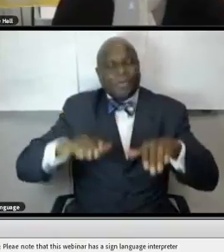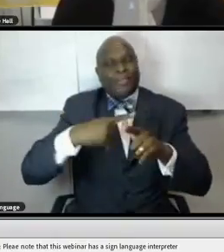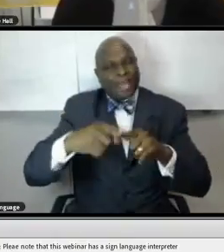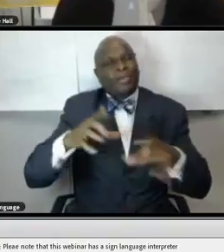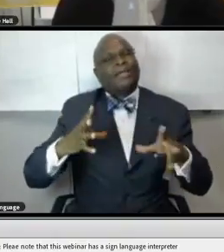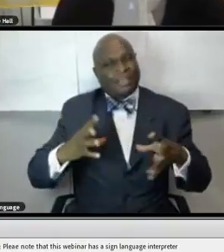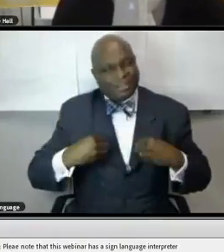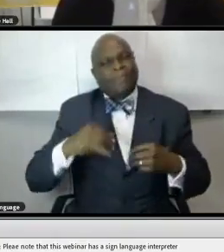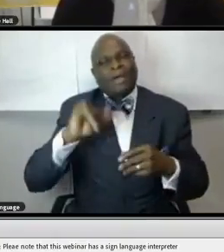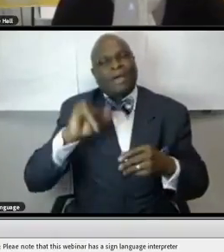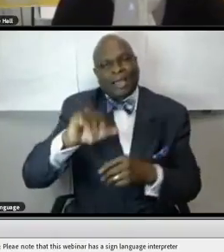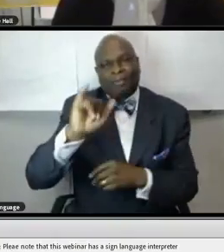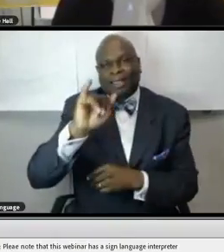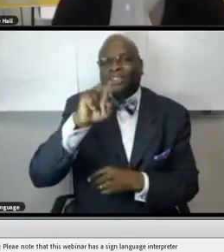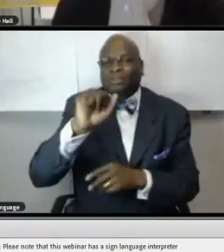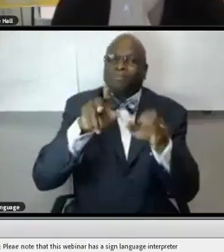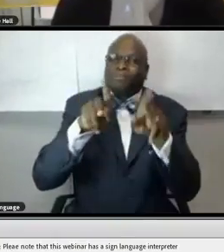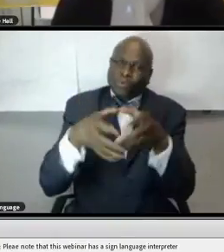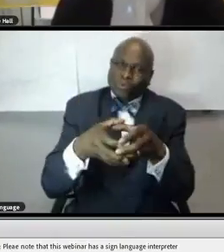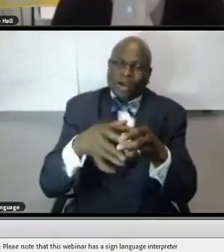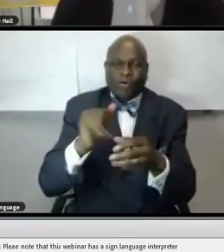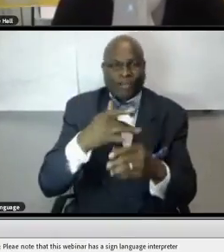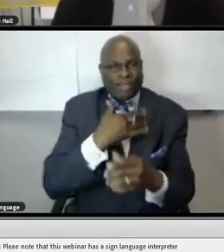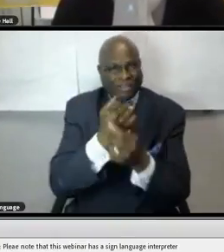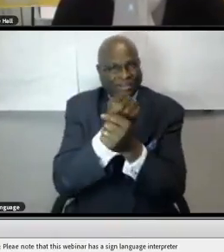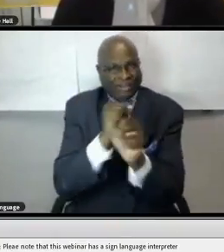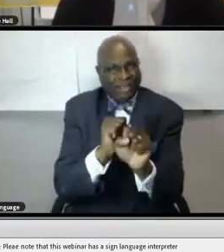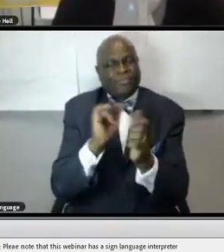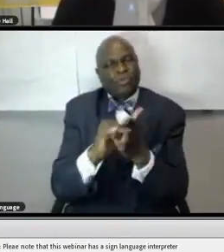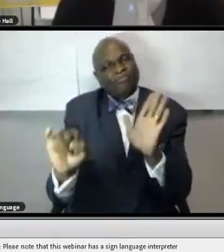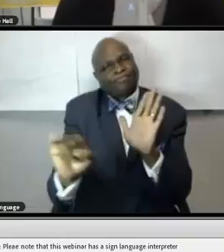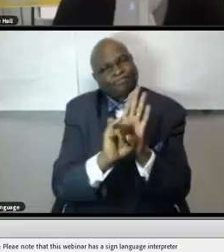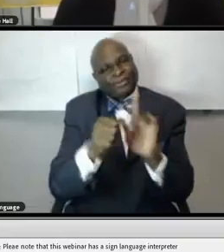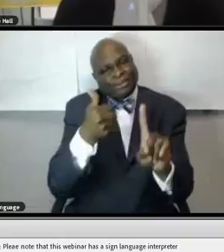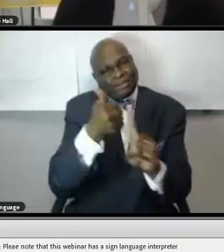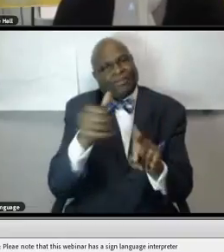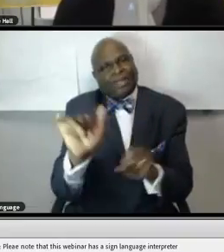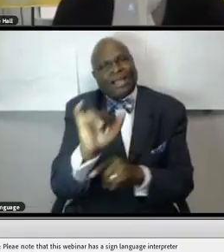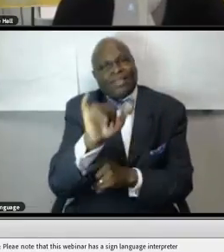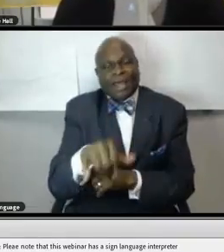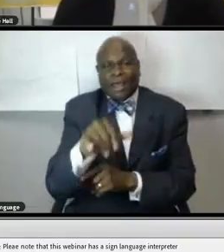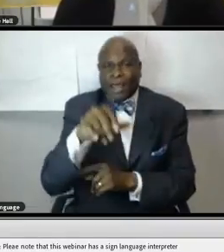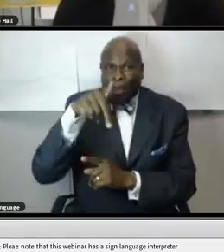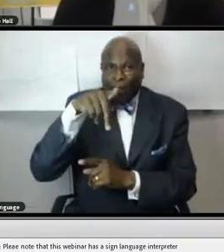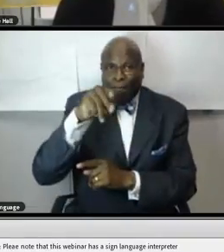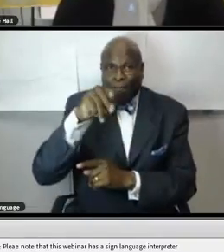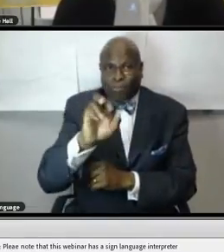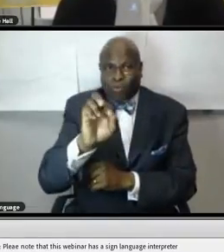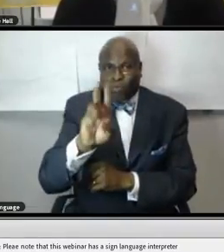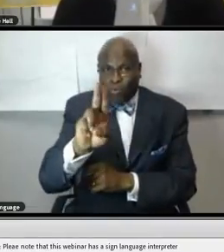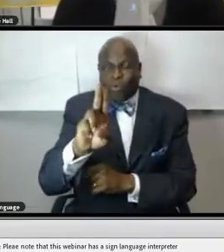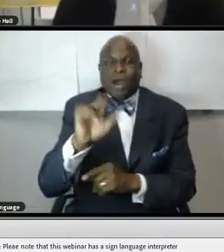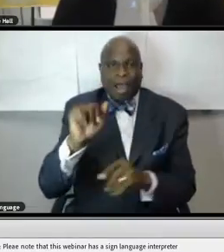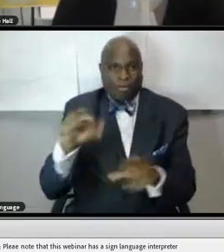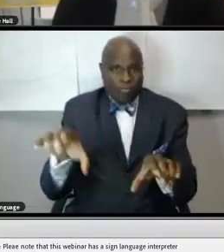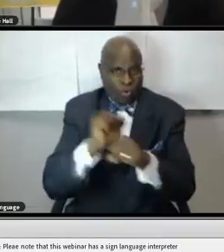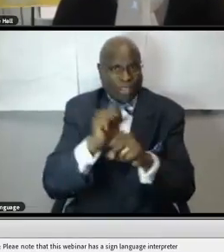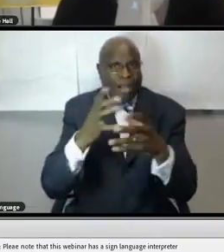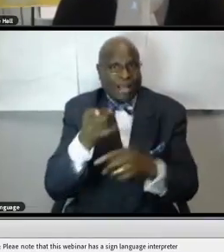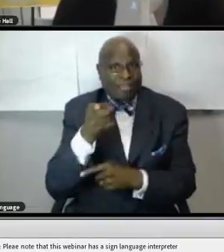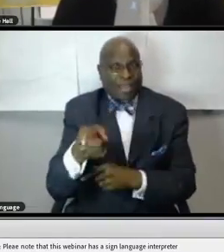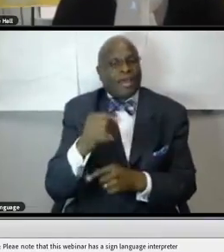your Indigenous identity, or you feel safe embracing that identity. In Peru, where I've done a lot of work personally, if